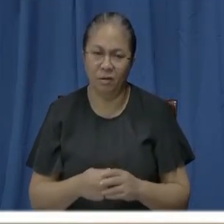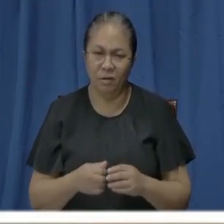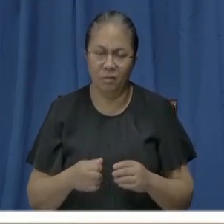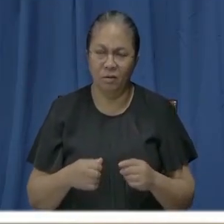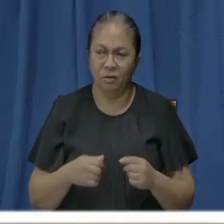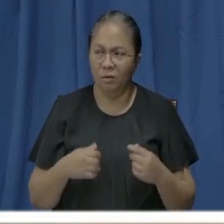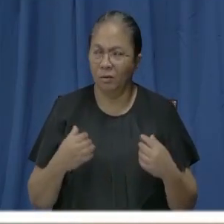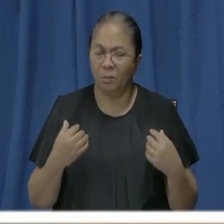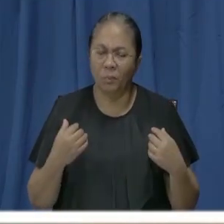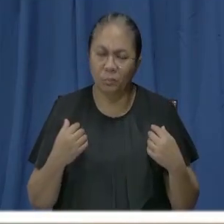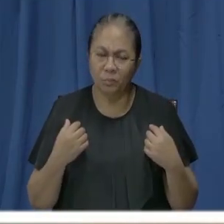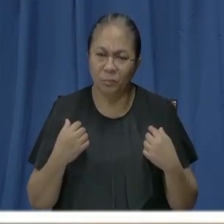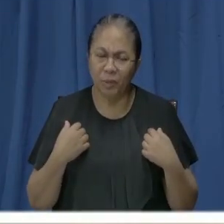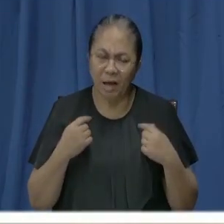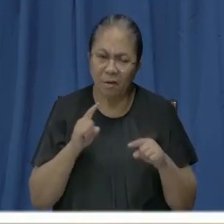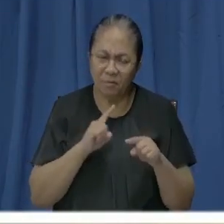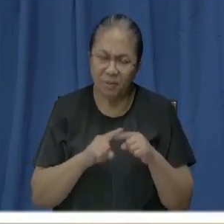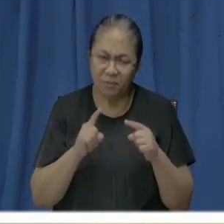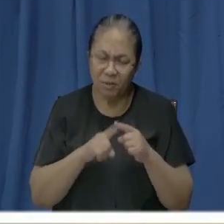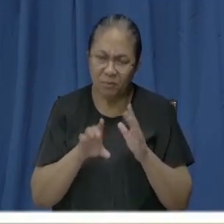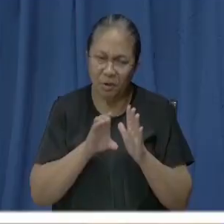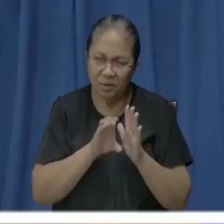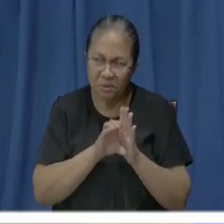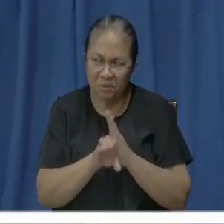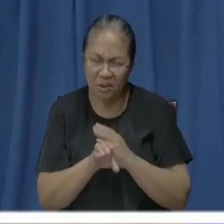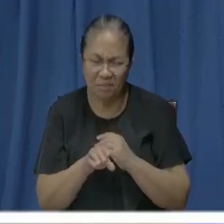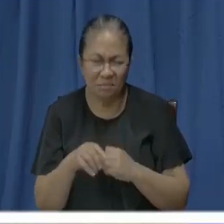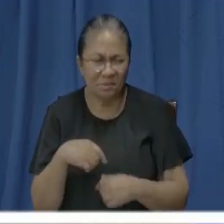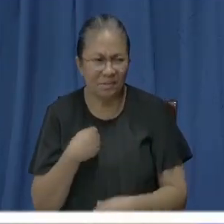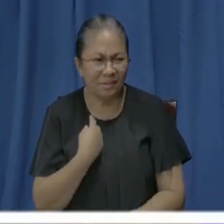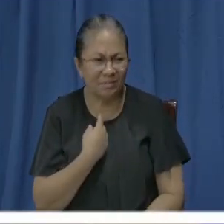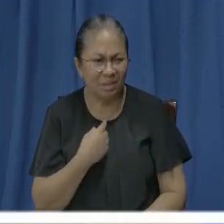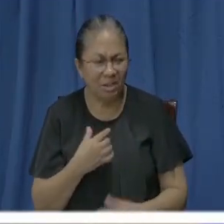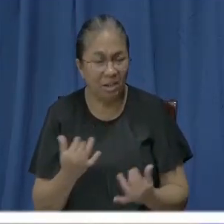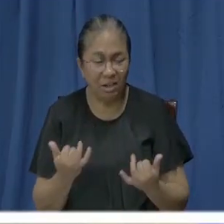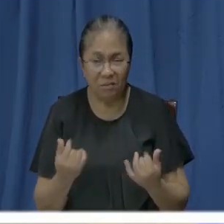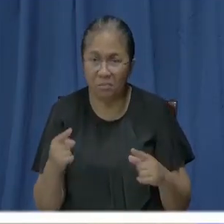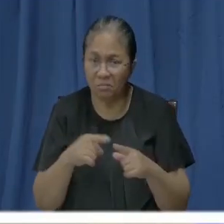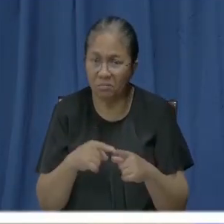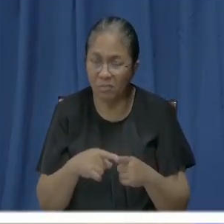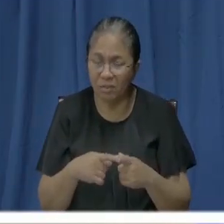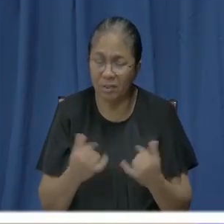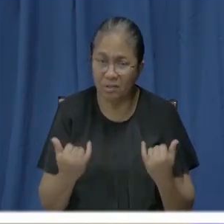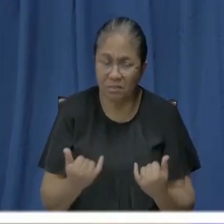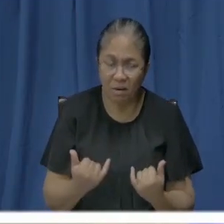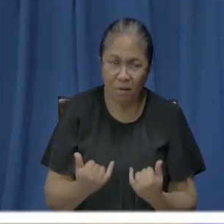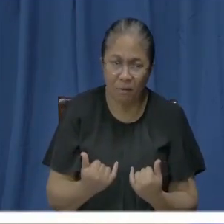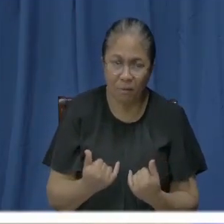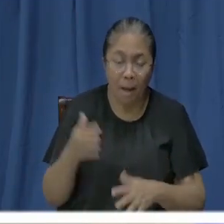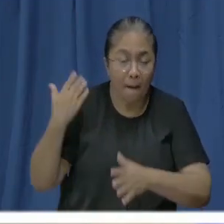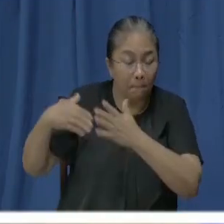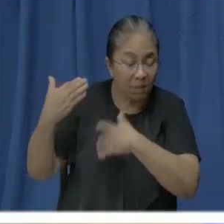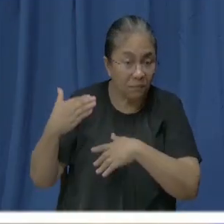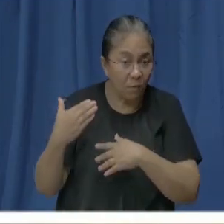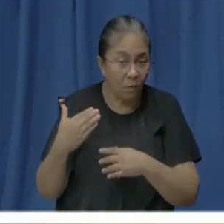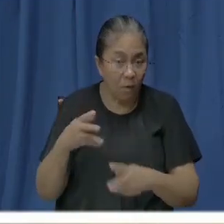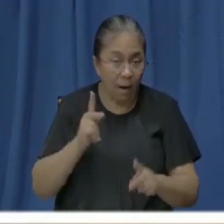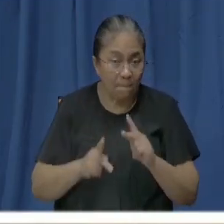that today we look at. No, people used to be dying for them before. Huh?